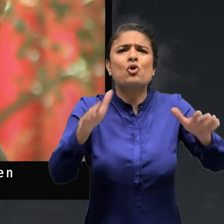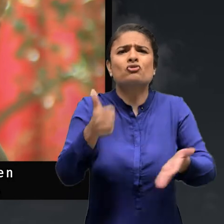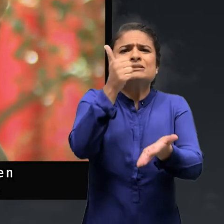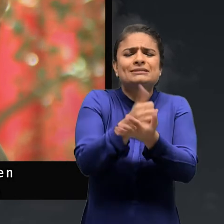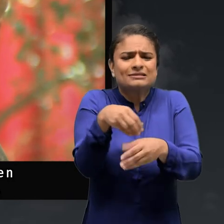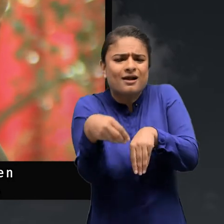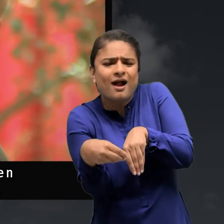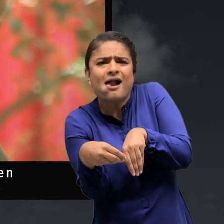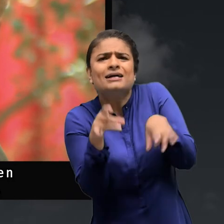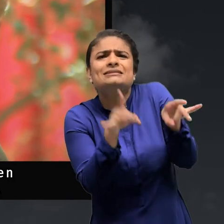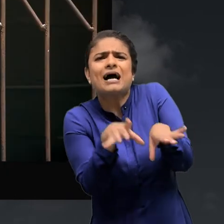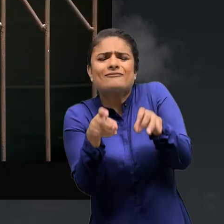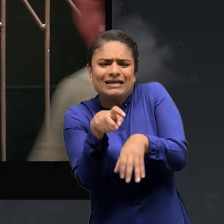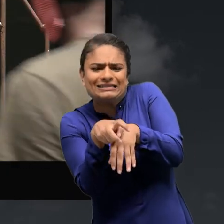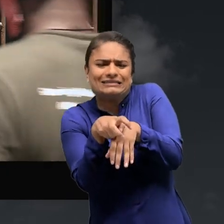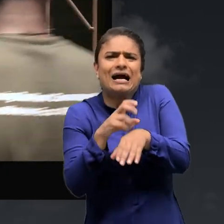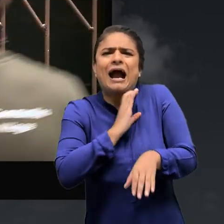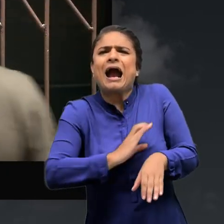to sit comfortable.